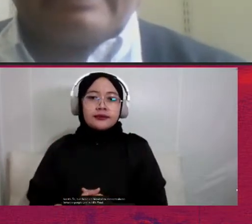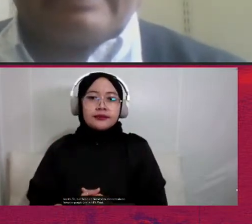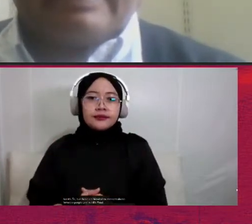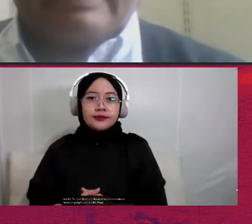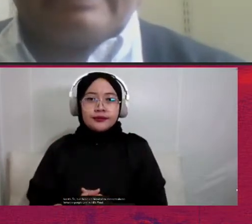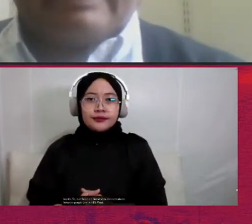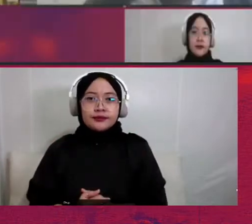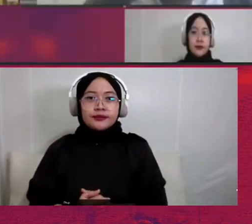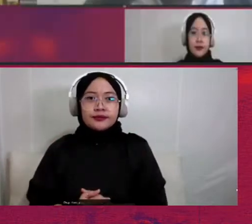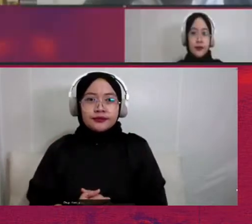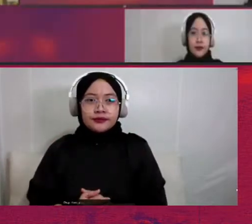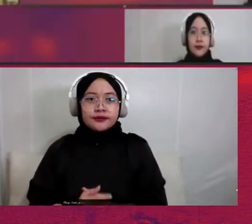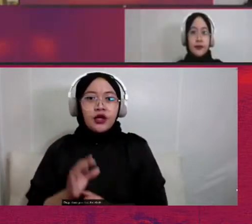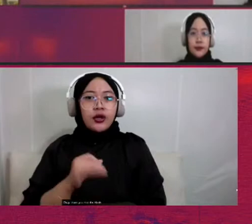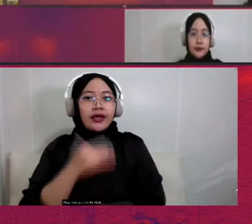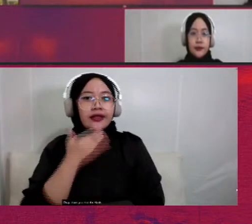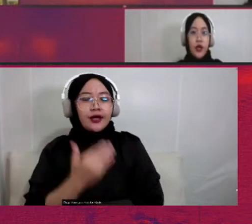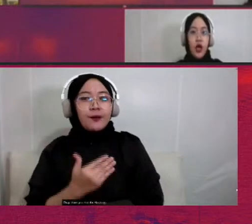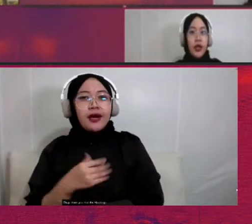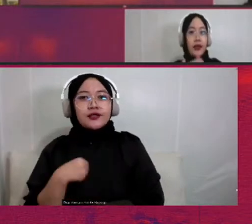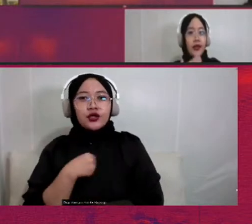Okay, thank you, Dr. Herizo.